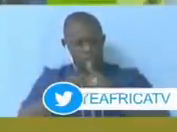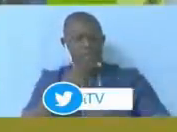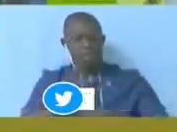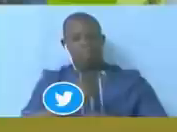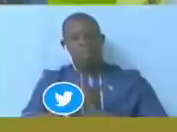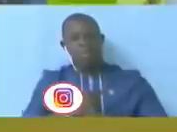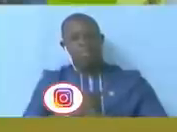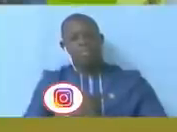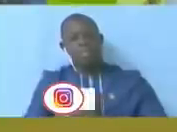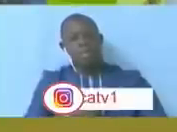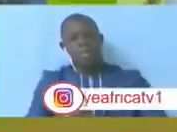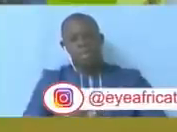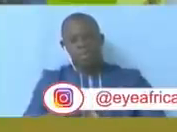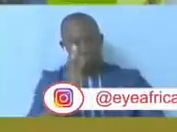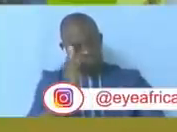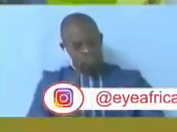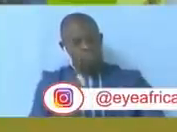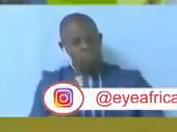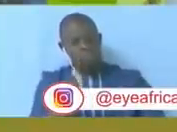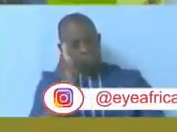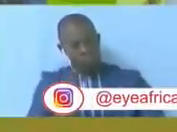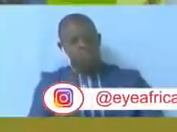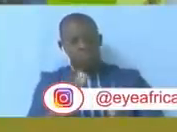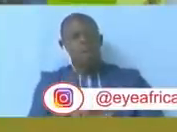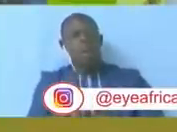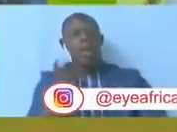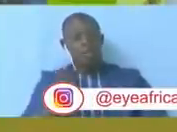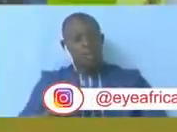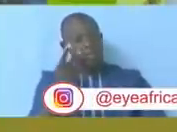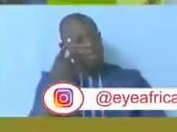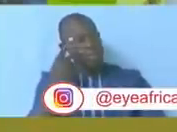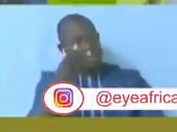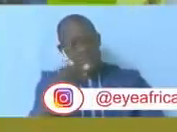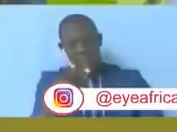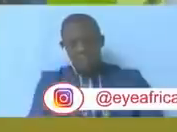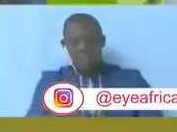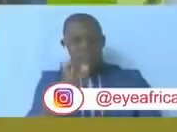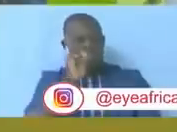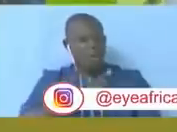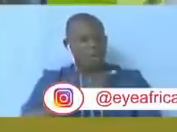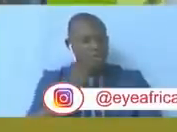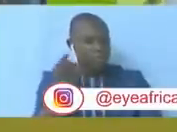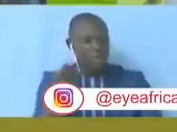country. Really. People have seen their parents